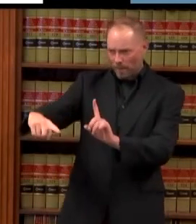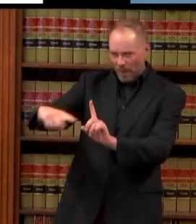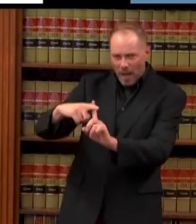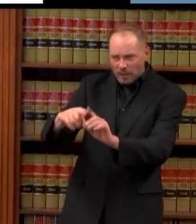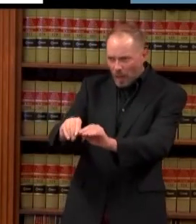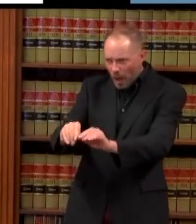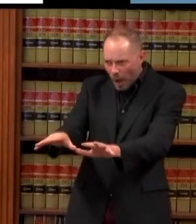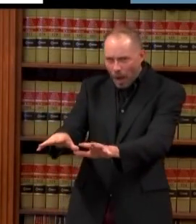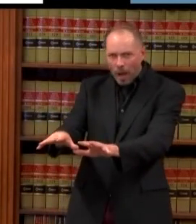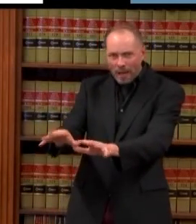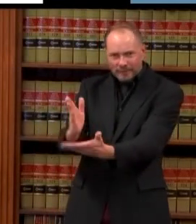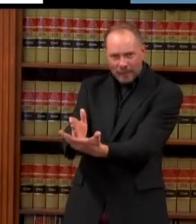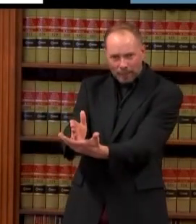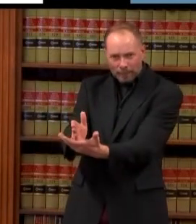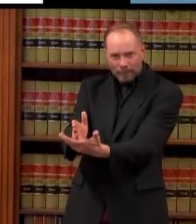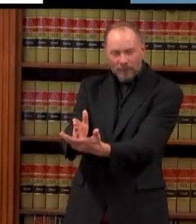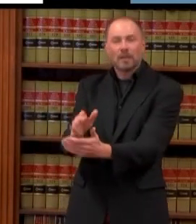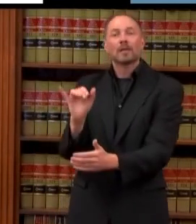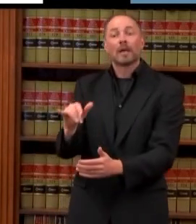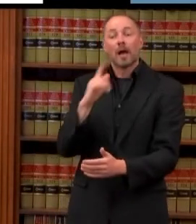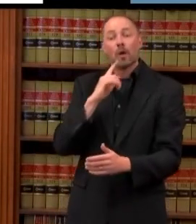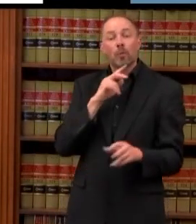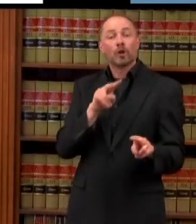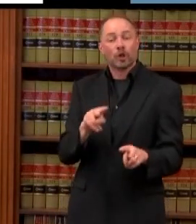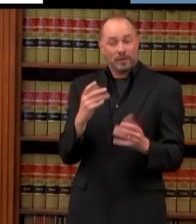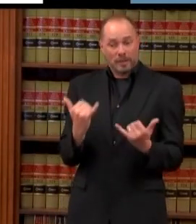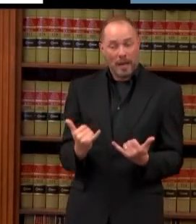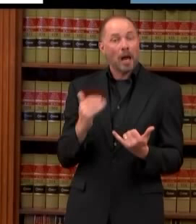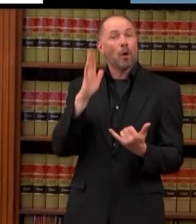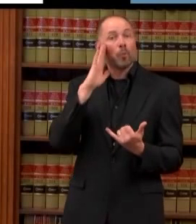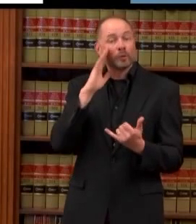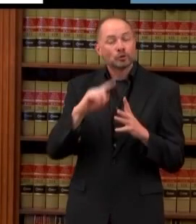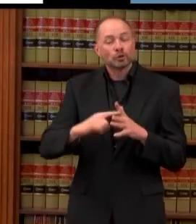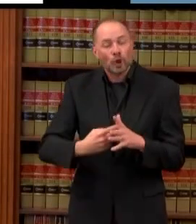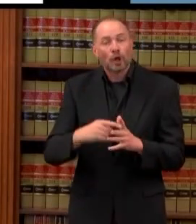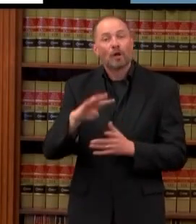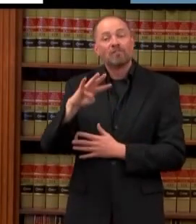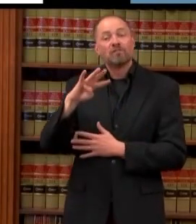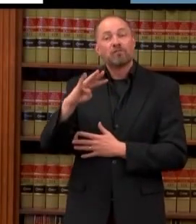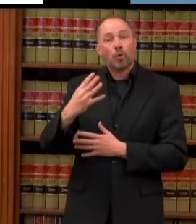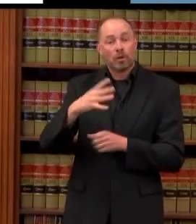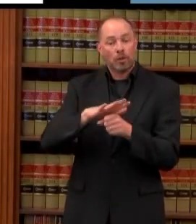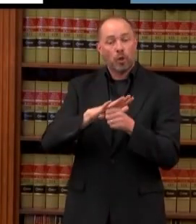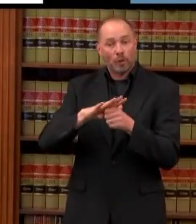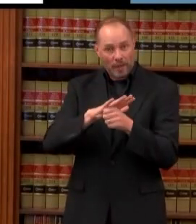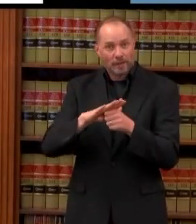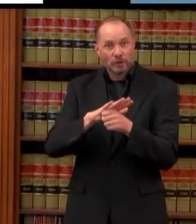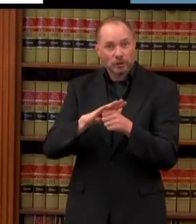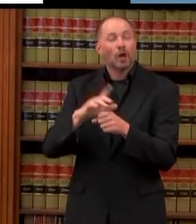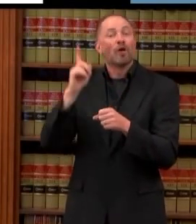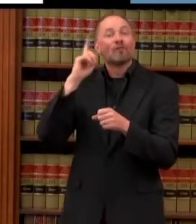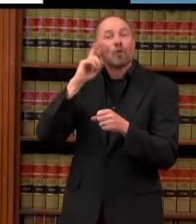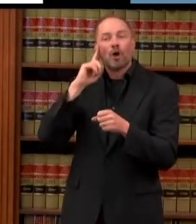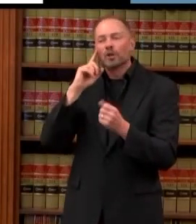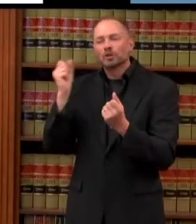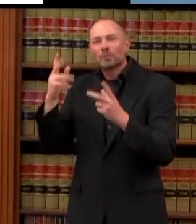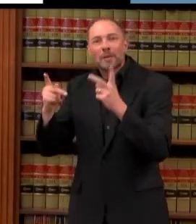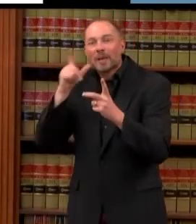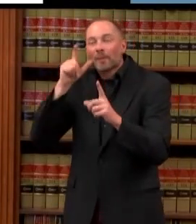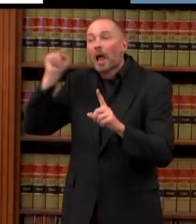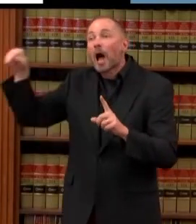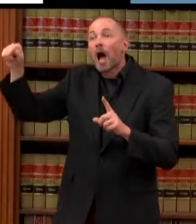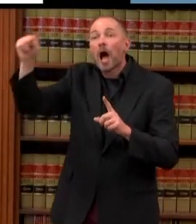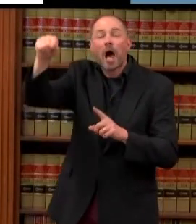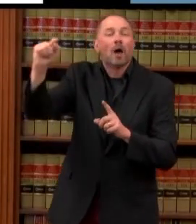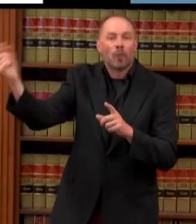are. We're looking at a 4th location to offload some of the overflow that we're seeing from Paco Sanchez Park. You know,